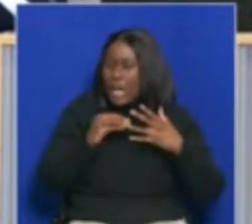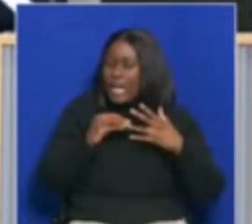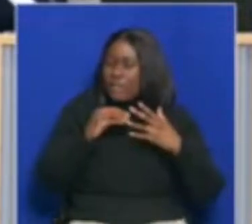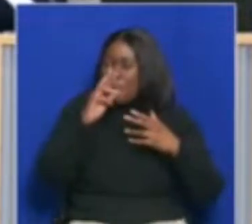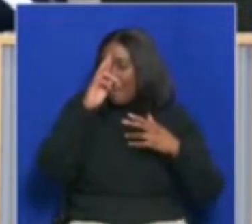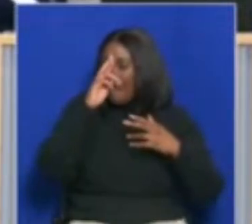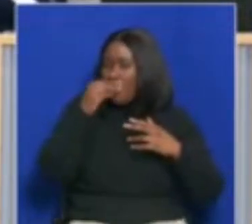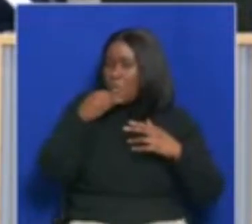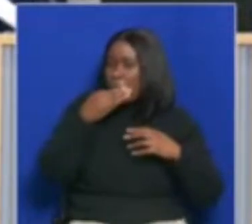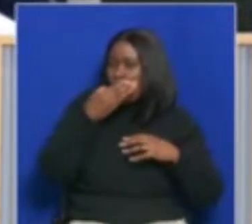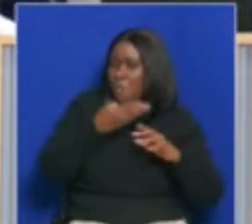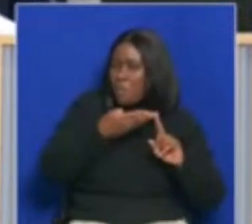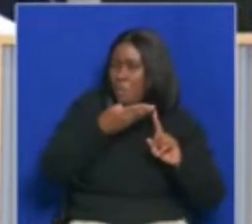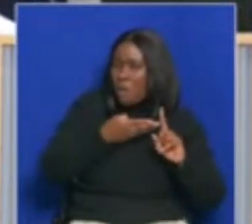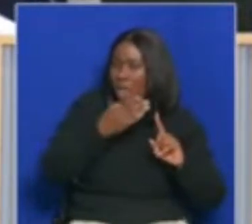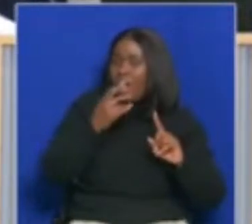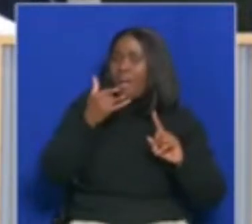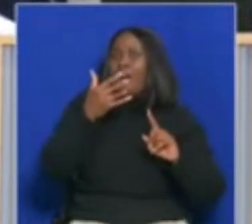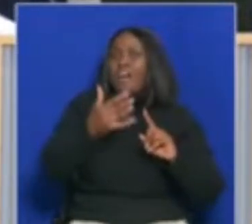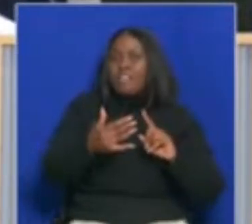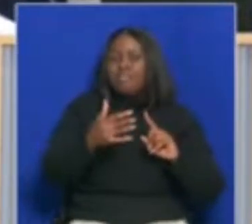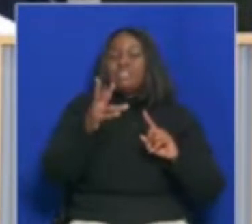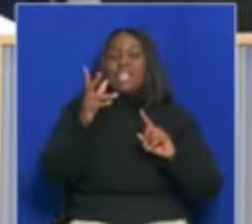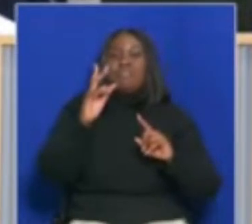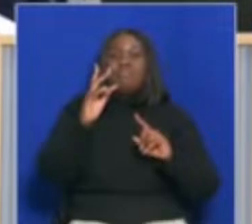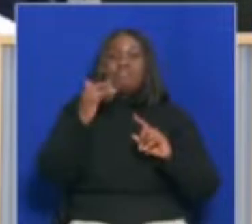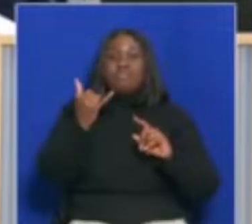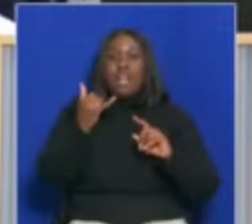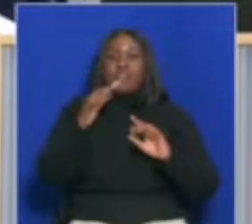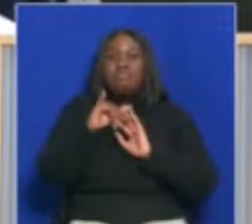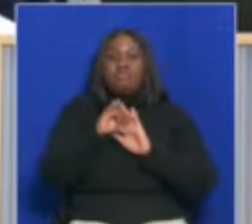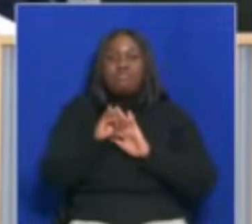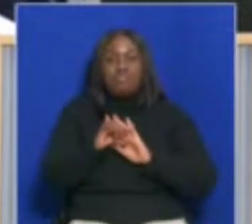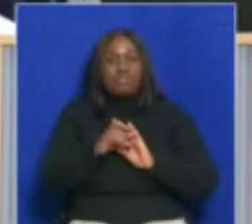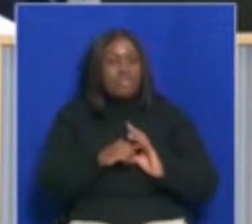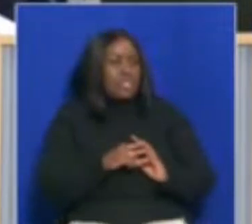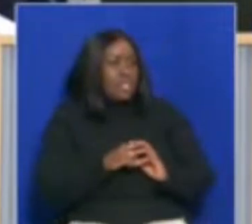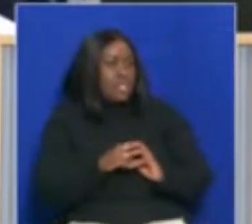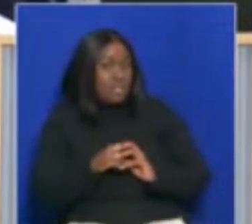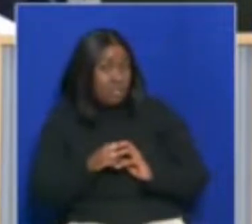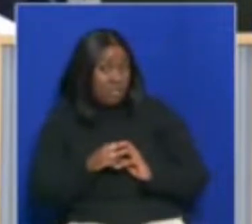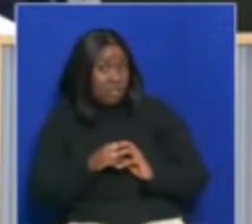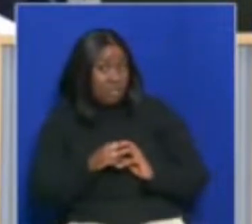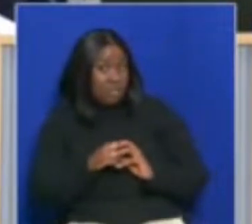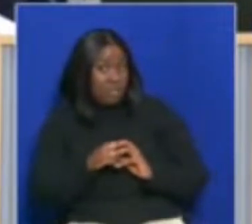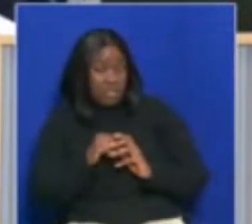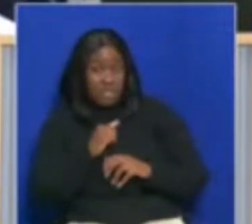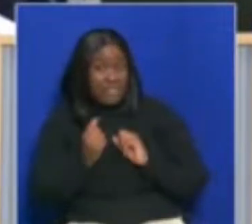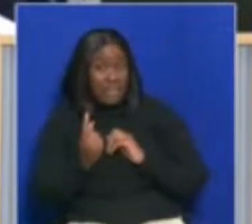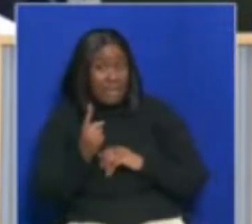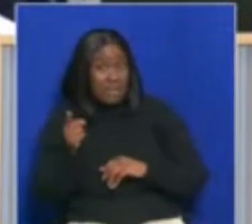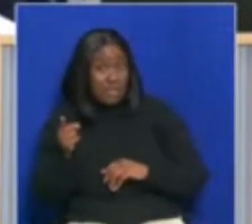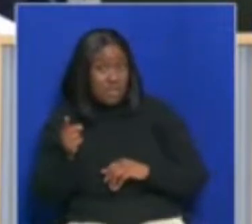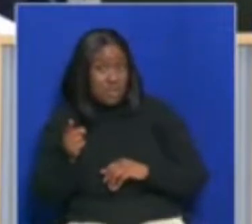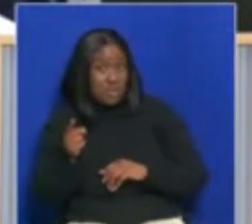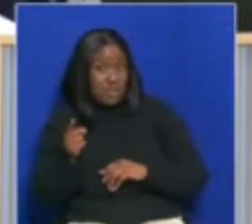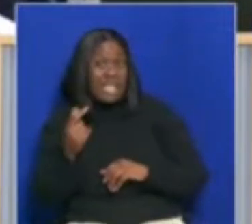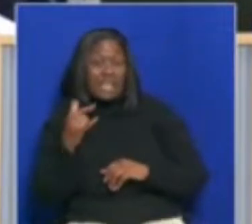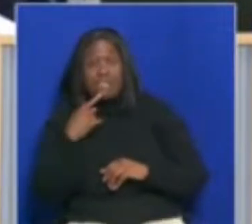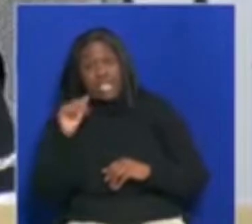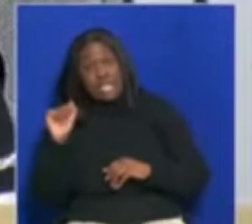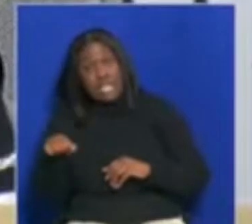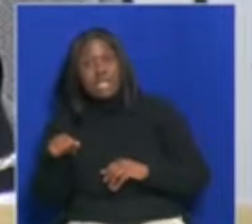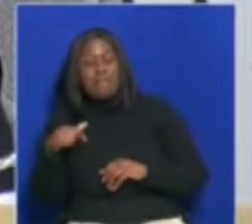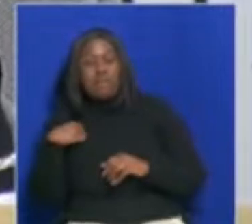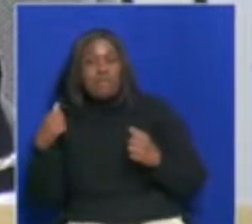you come to recognize the voice? Are you saying that has never happened to you? If you say so, I'll be very surprised.